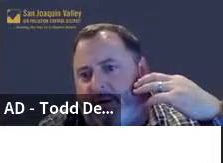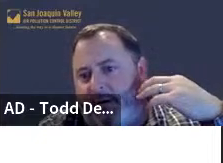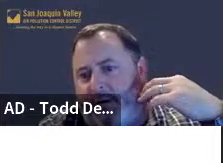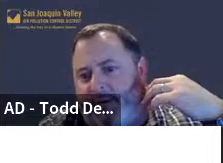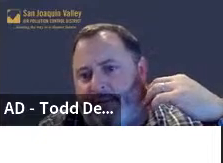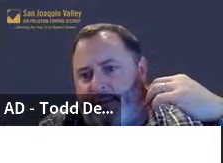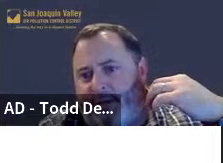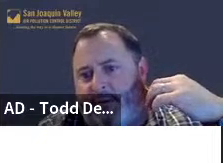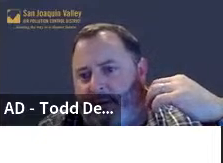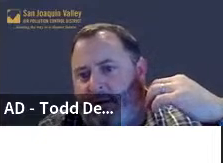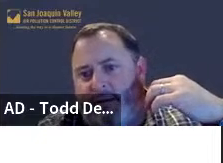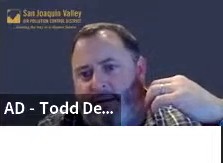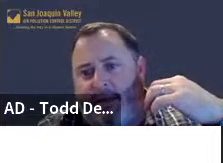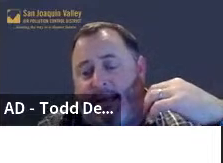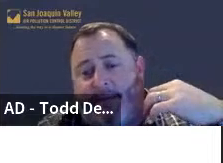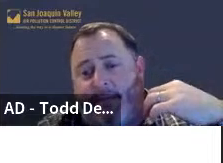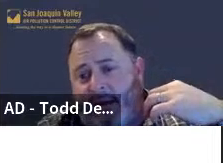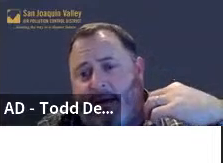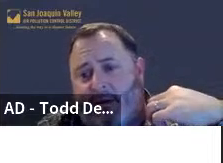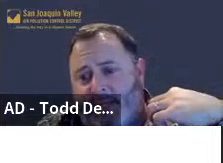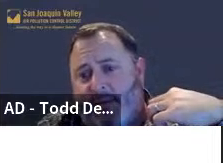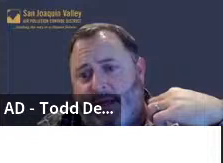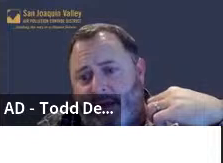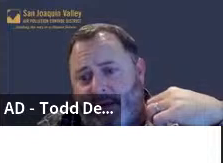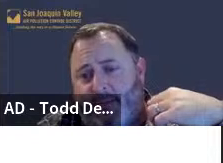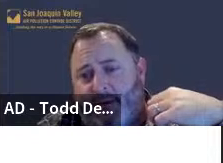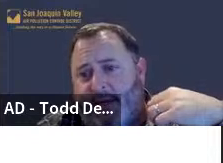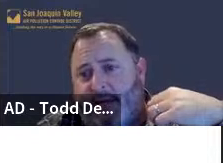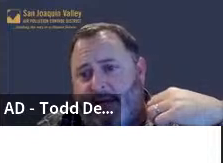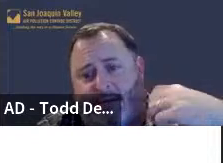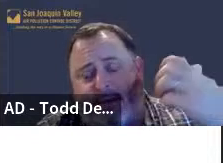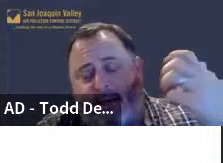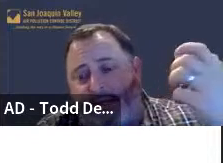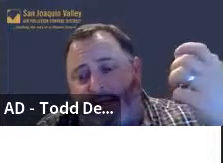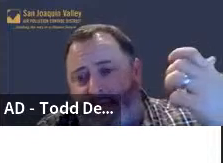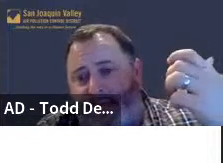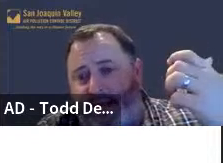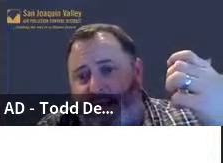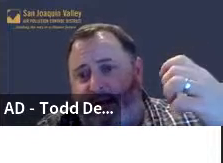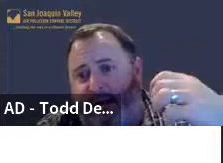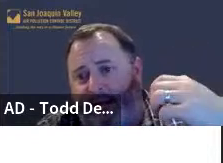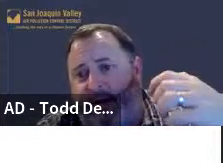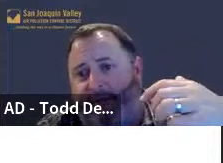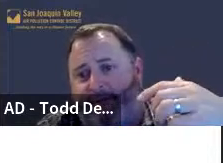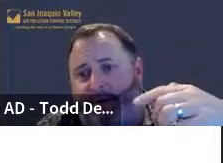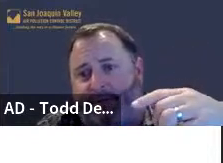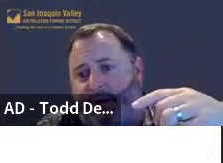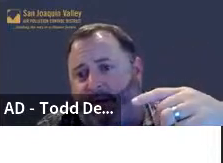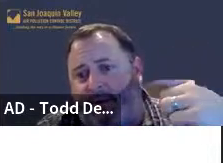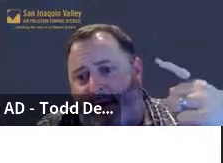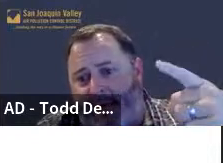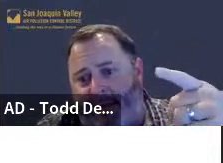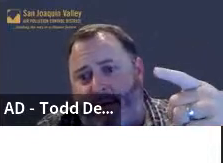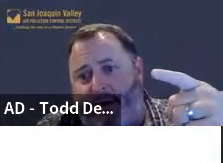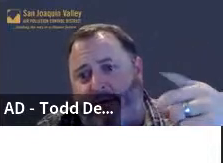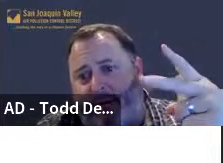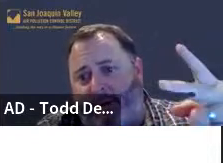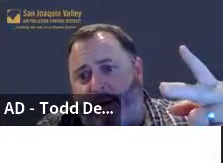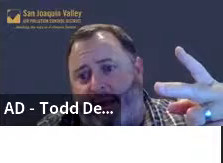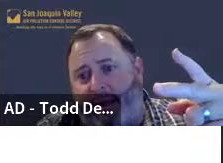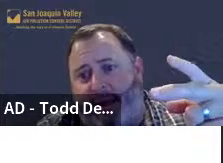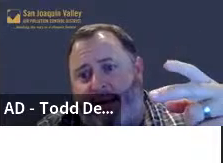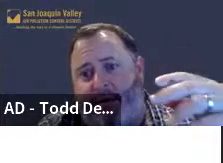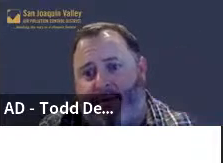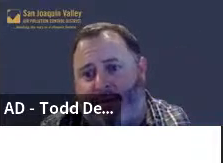is going to work for you and your family. So, and that may not always be 100% electric. Like I said, a lot of folks go with a hybrid